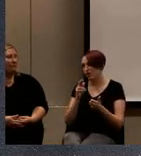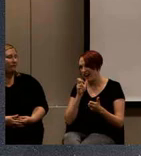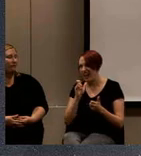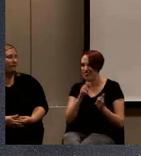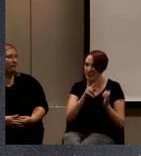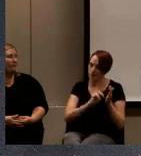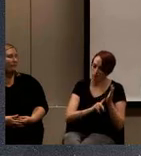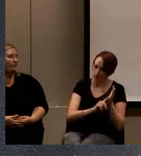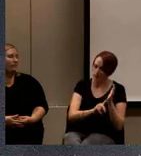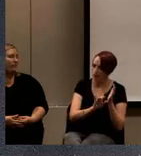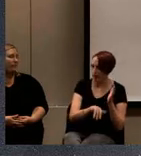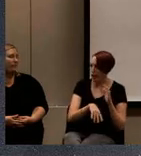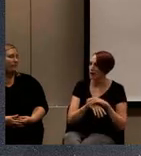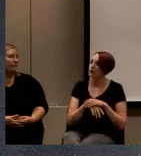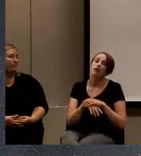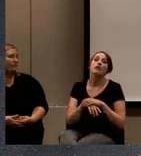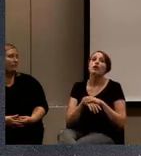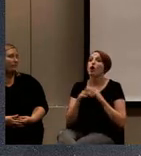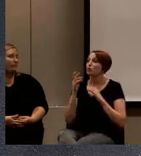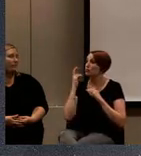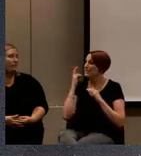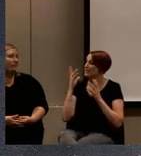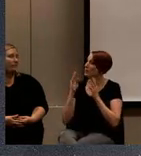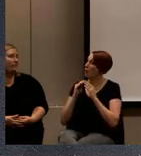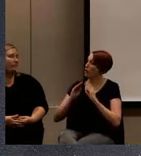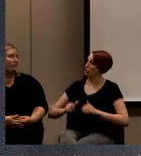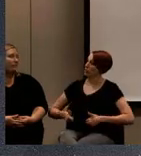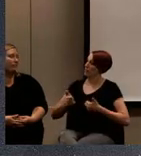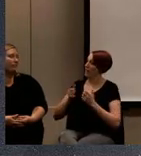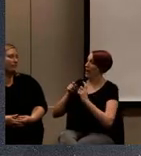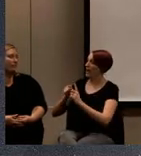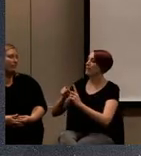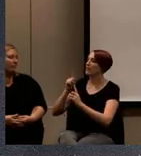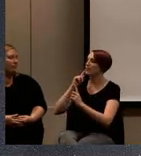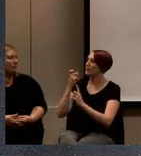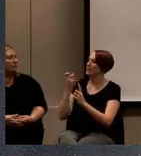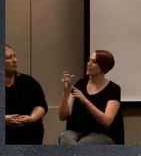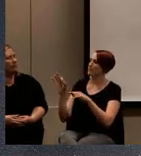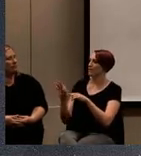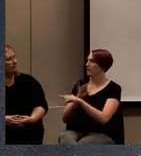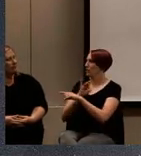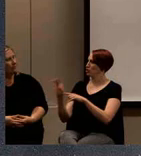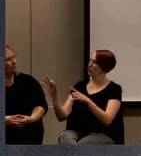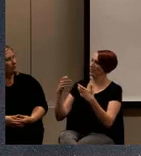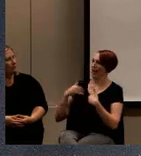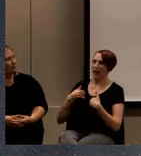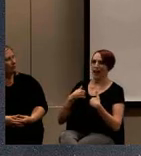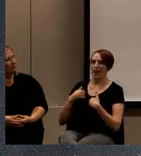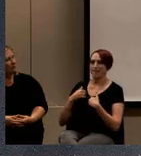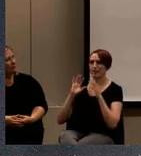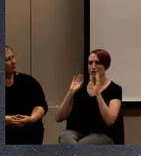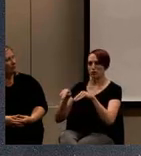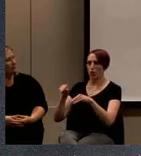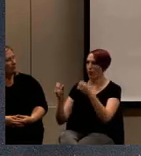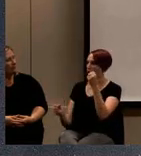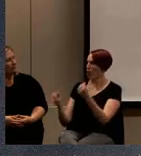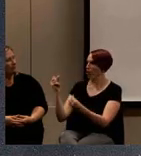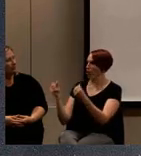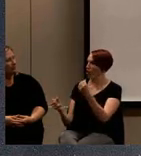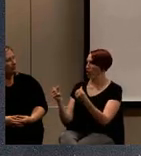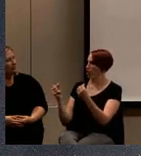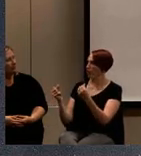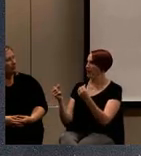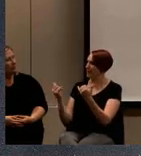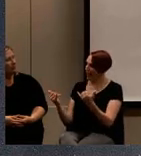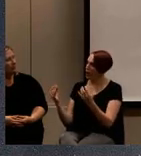with features that became, you know, standardized in vehicles, as well as, you know, features that may have been